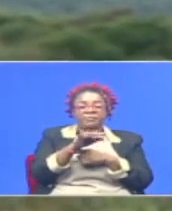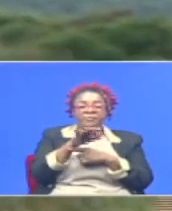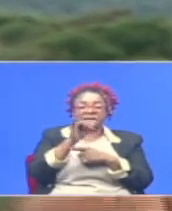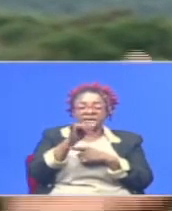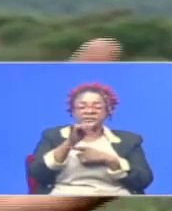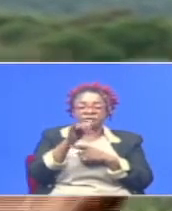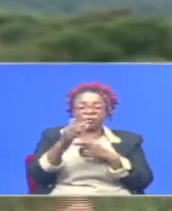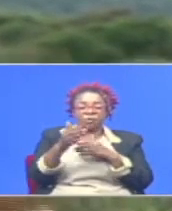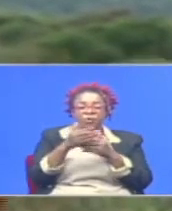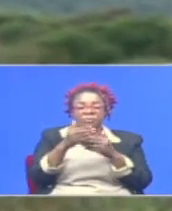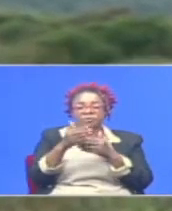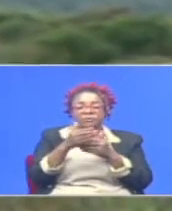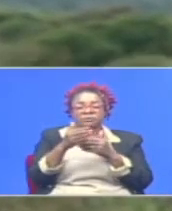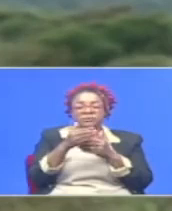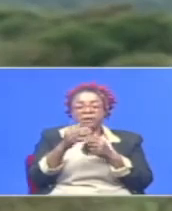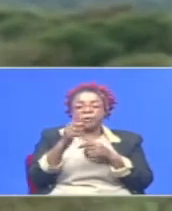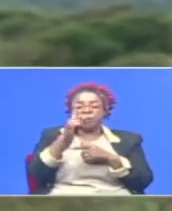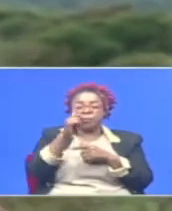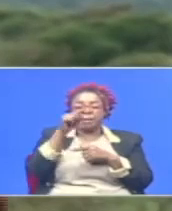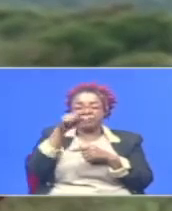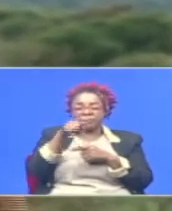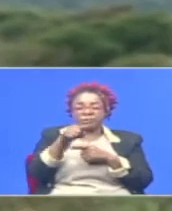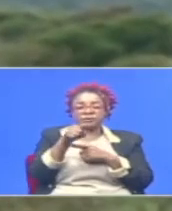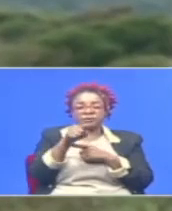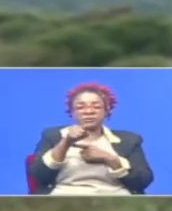almost